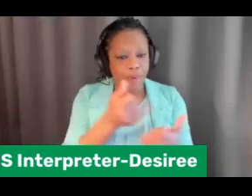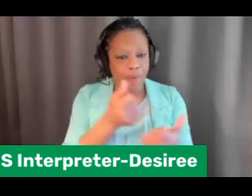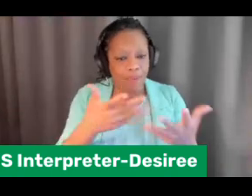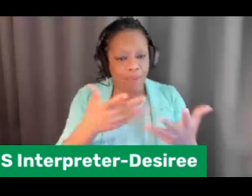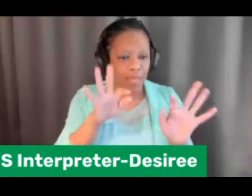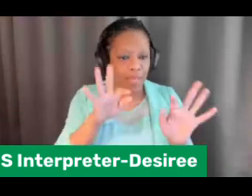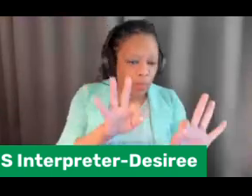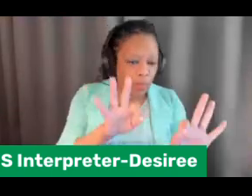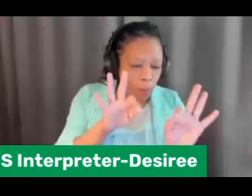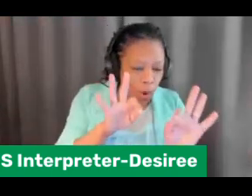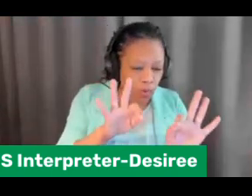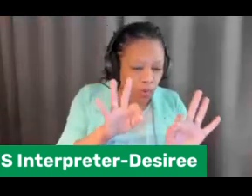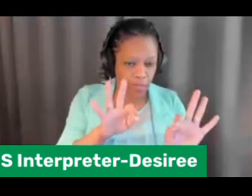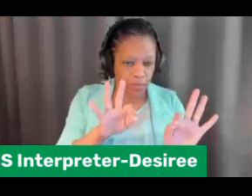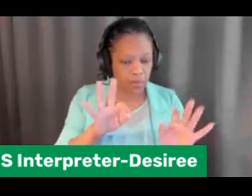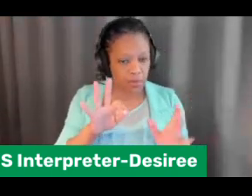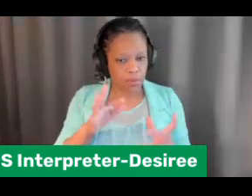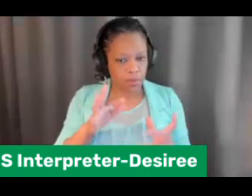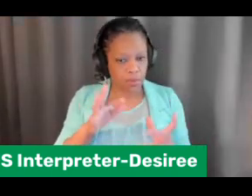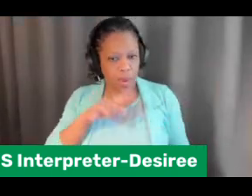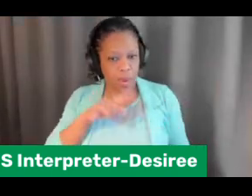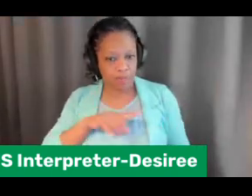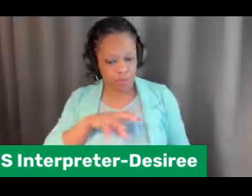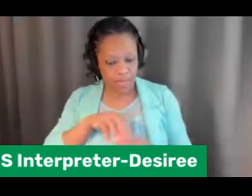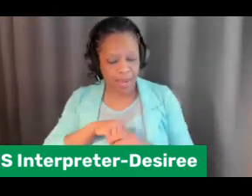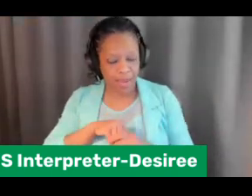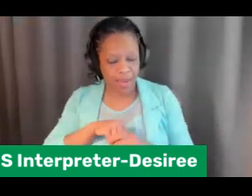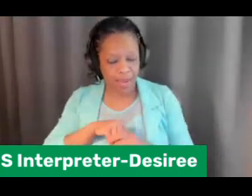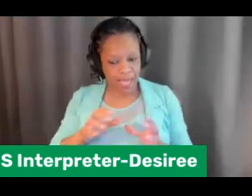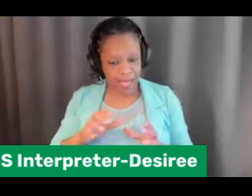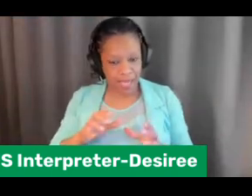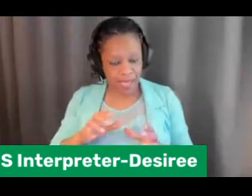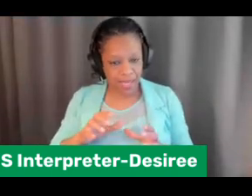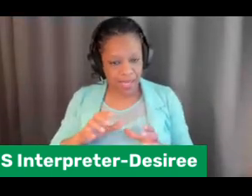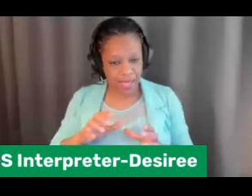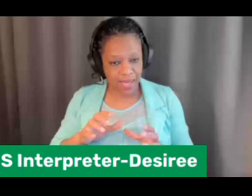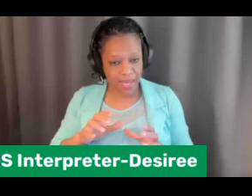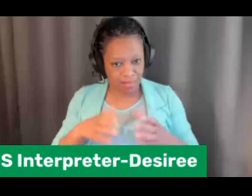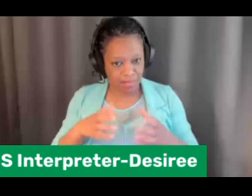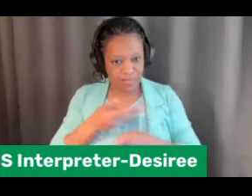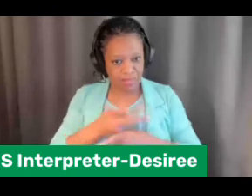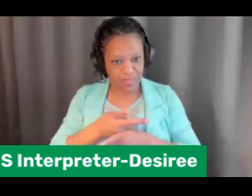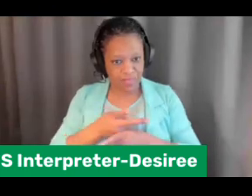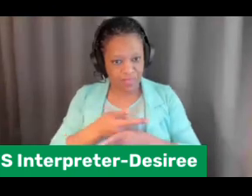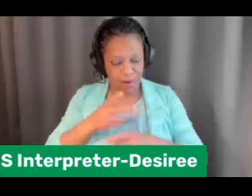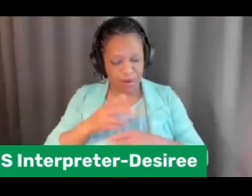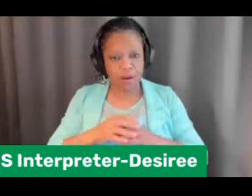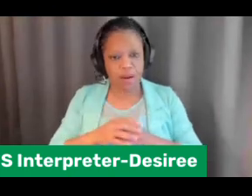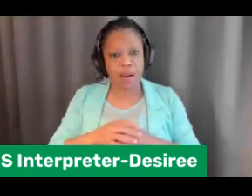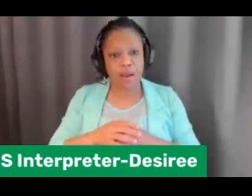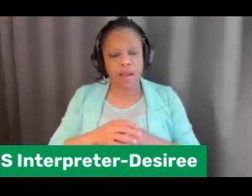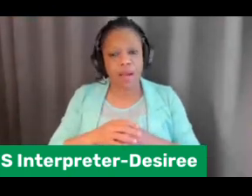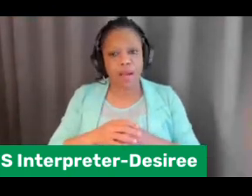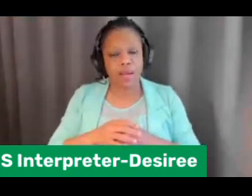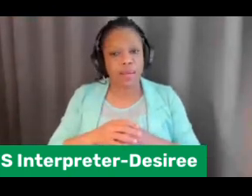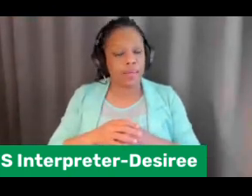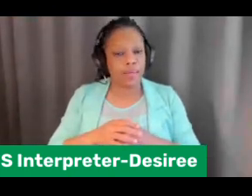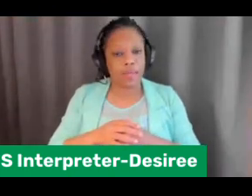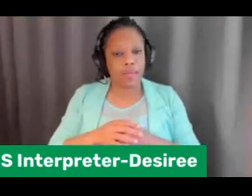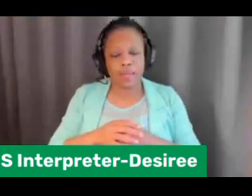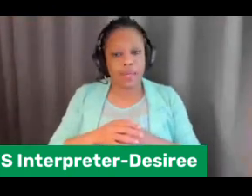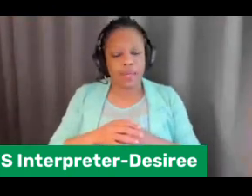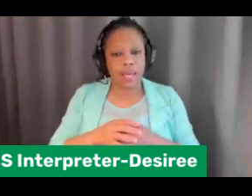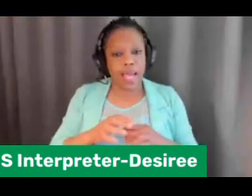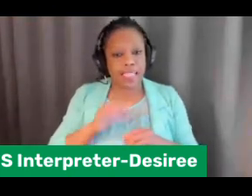in collective care. It's not just until there exists a world where we are free of